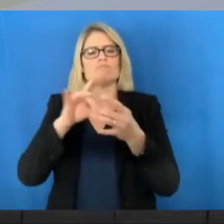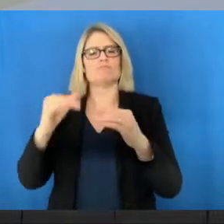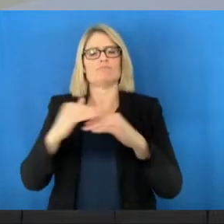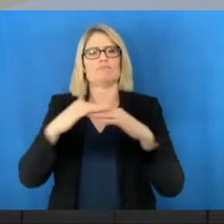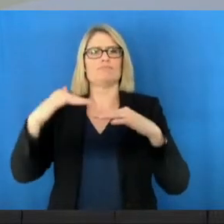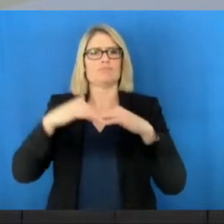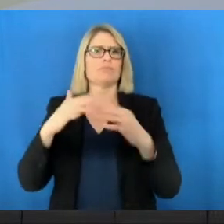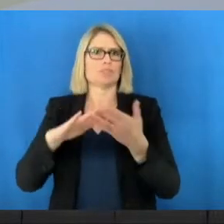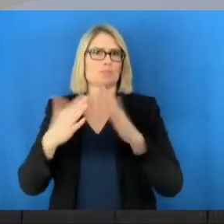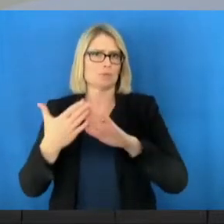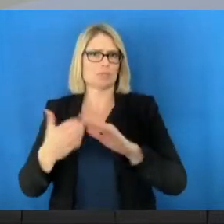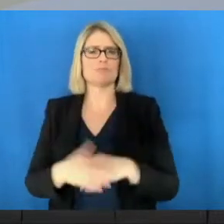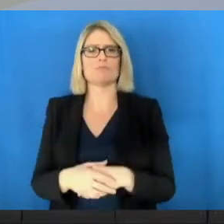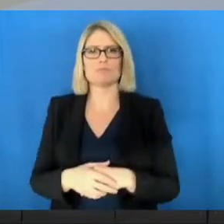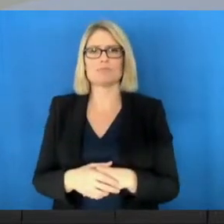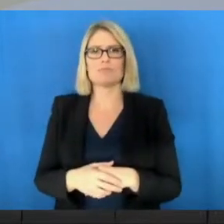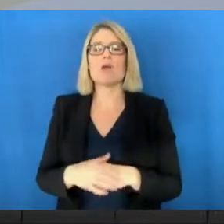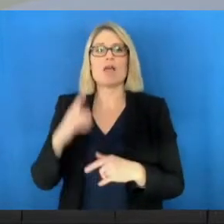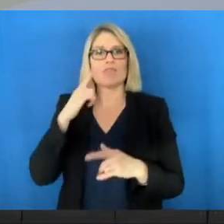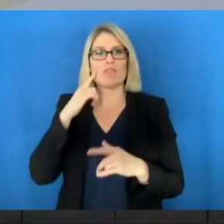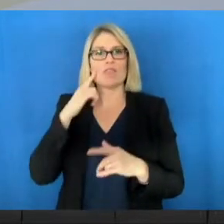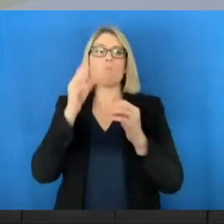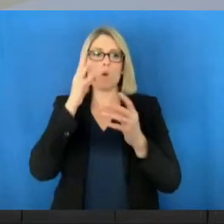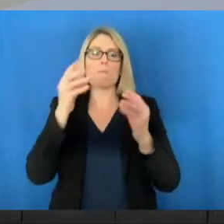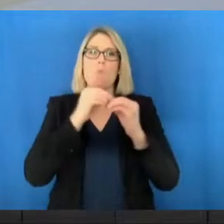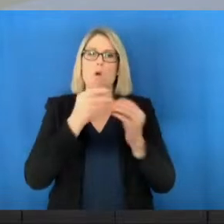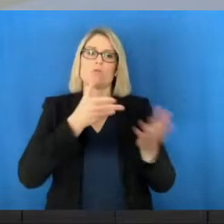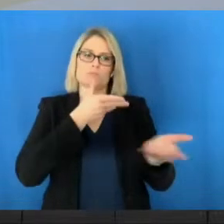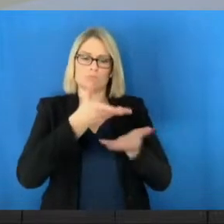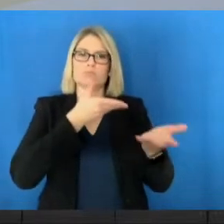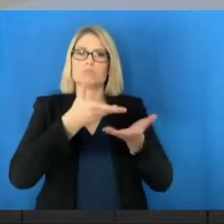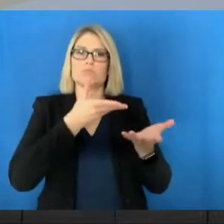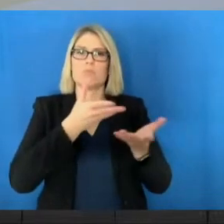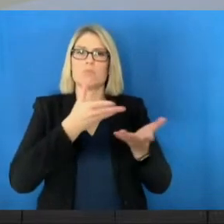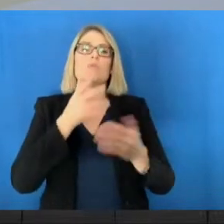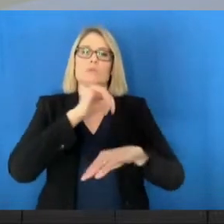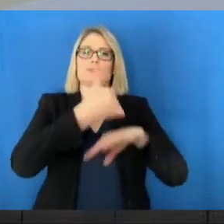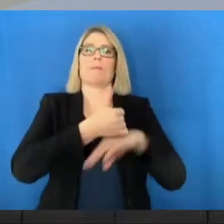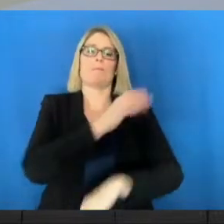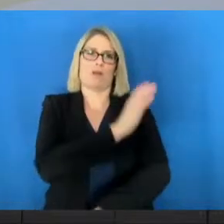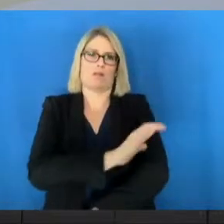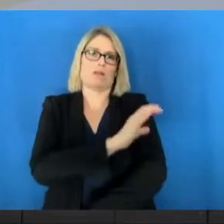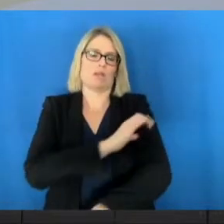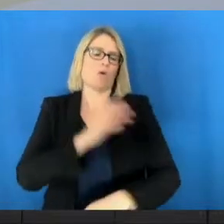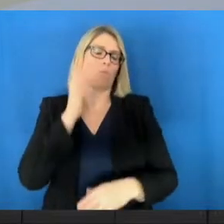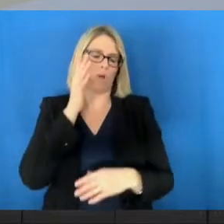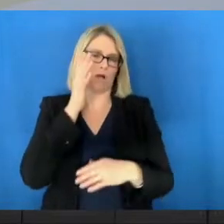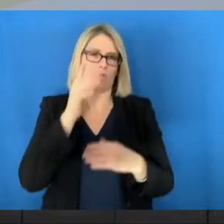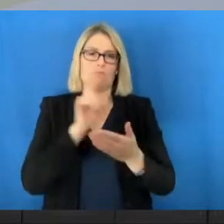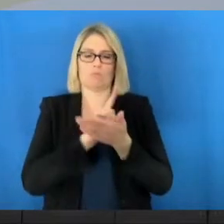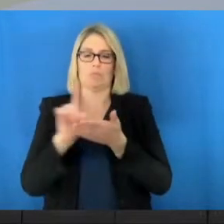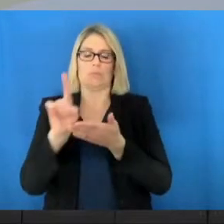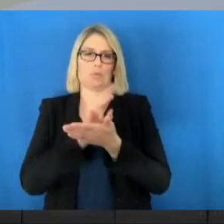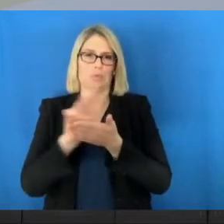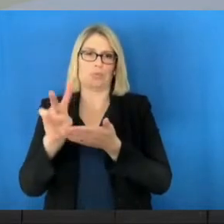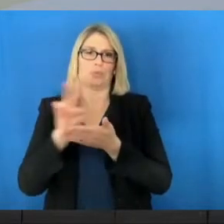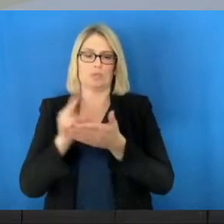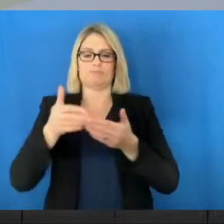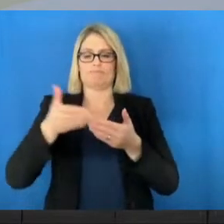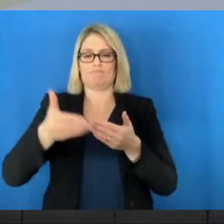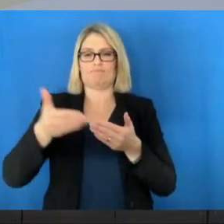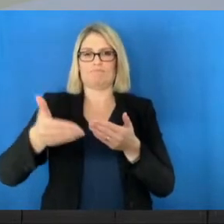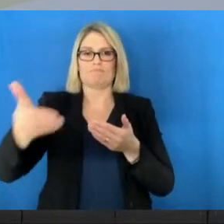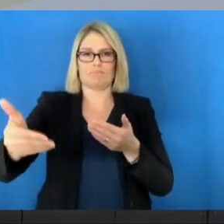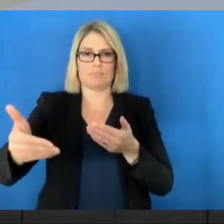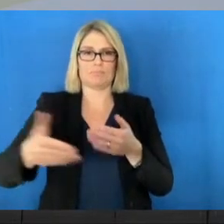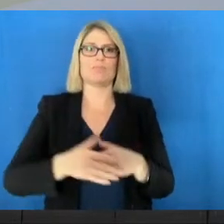Yes, I think there'll be more communications materials about those clinics in the weeks ahead, but those clinics will be